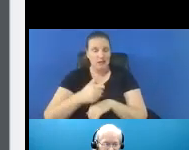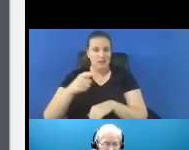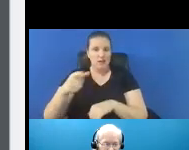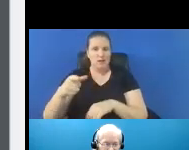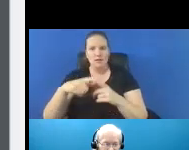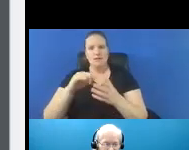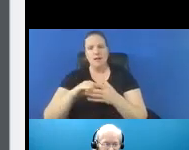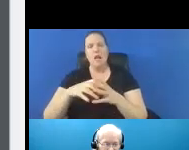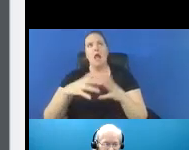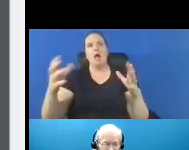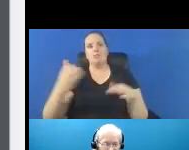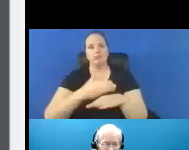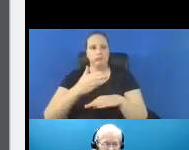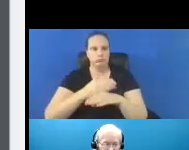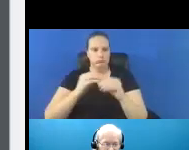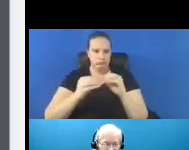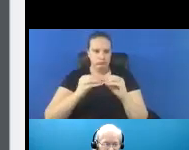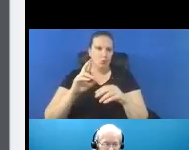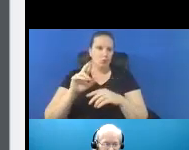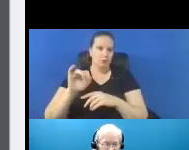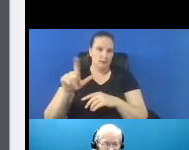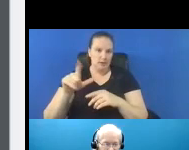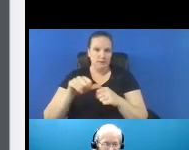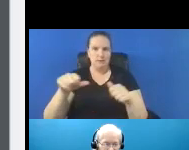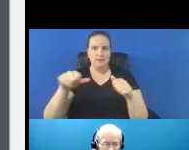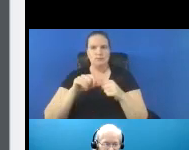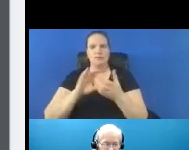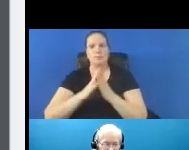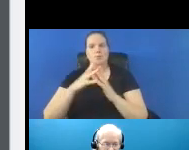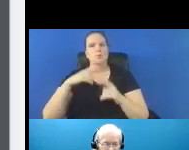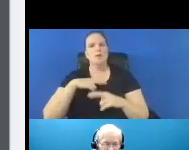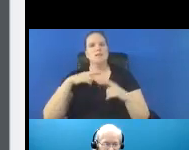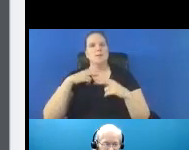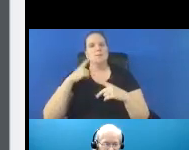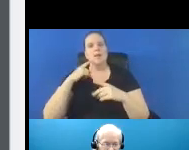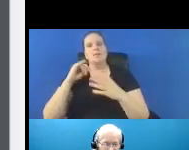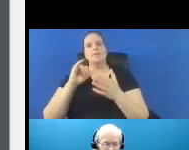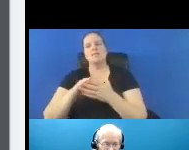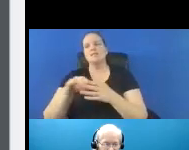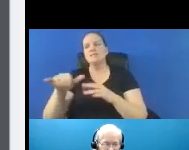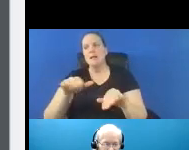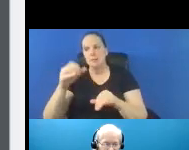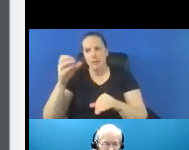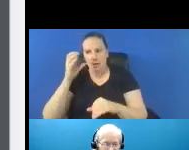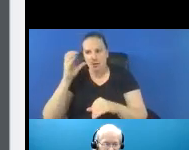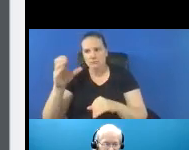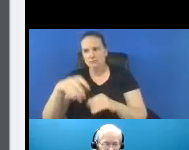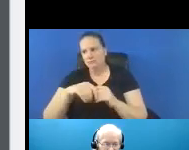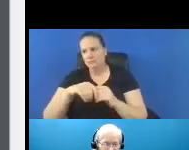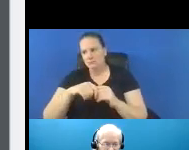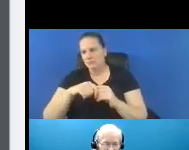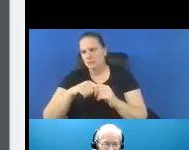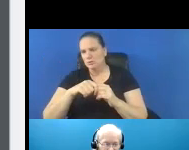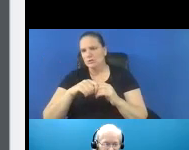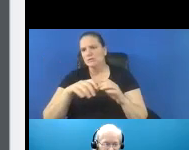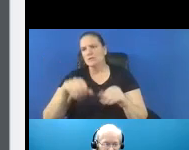lot of retrofit, taking it from retail space to residence, but this is kind of along the same line of like,